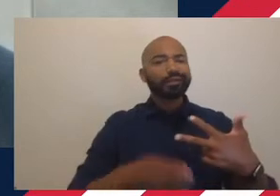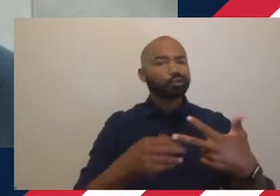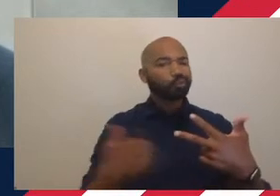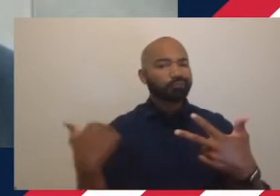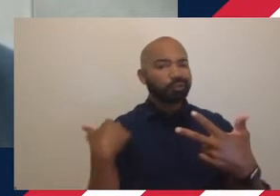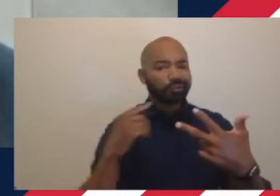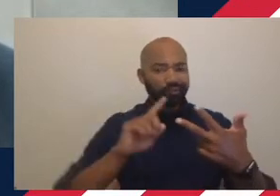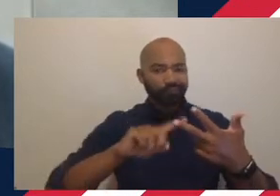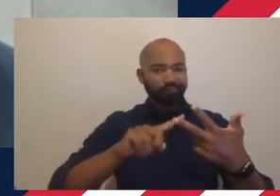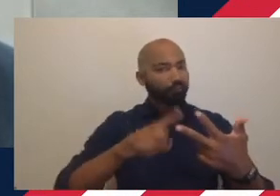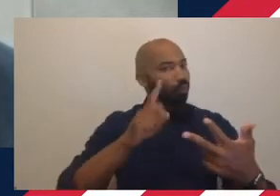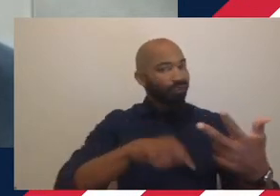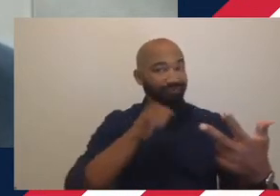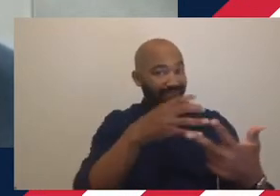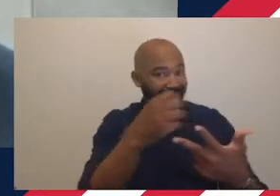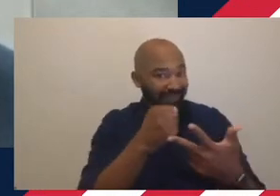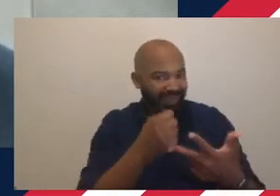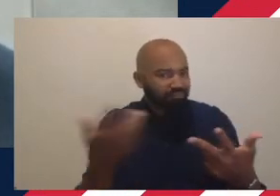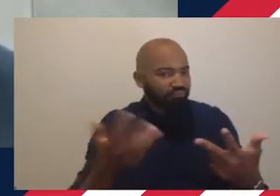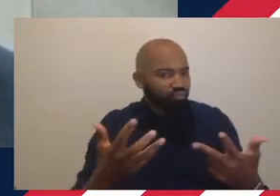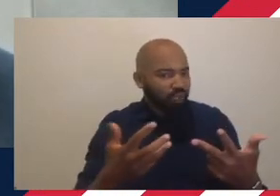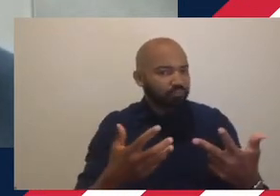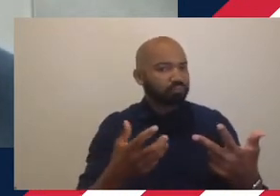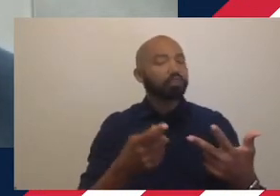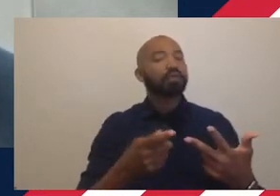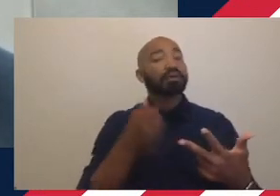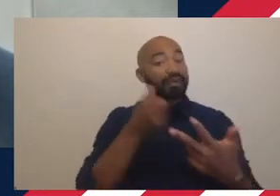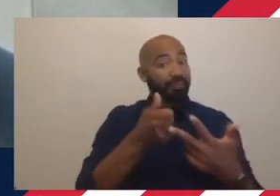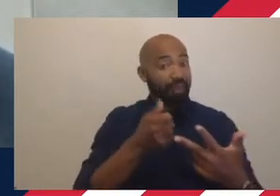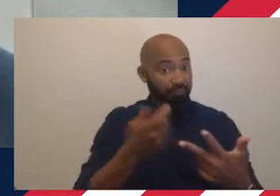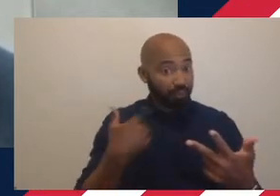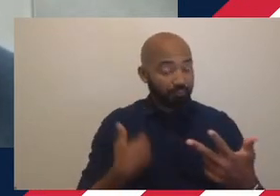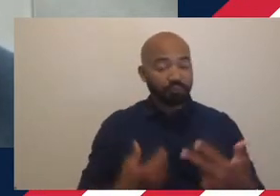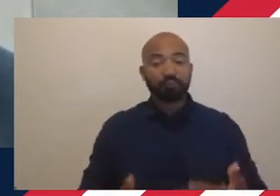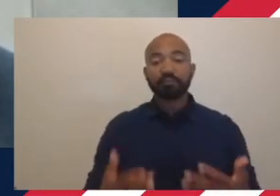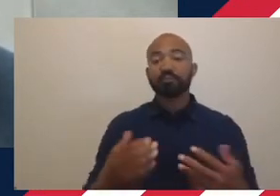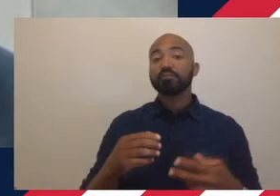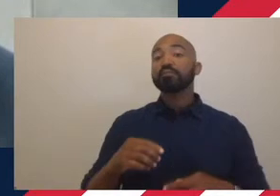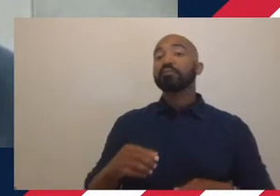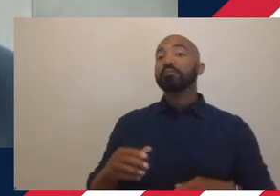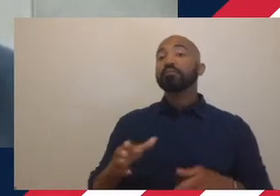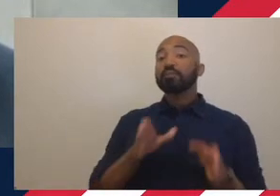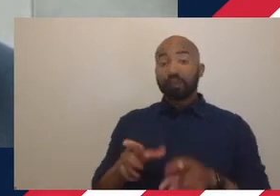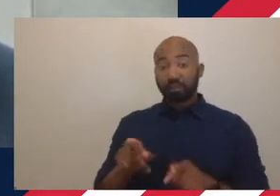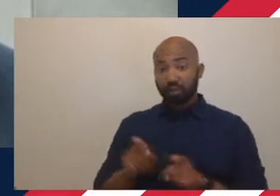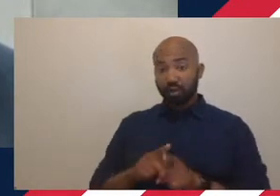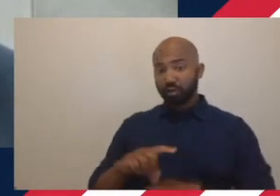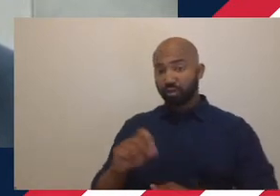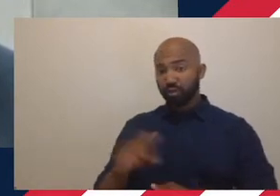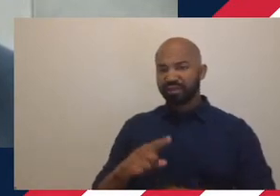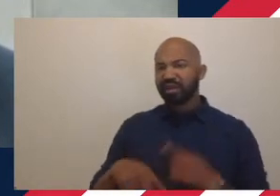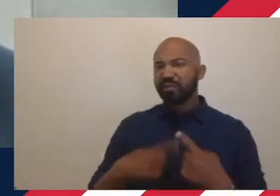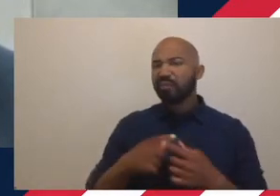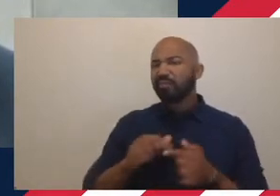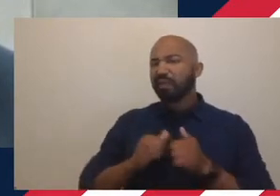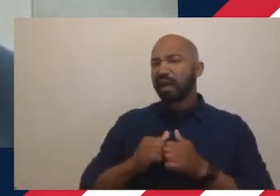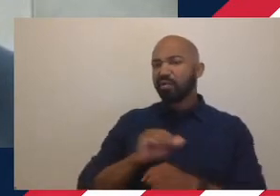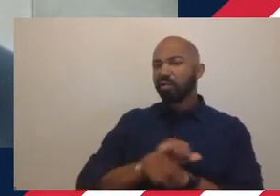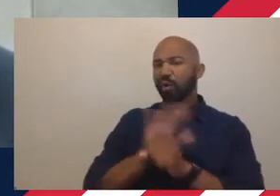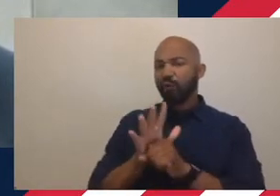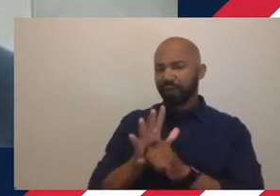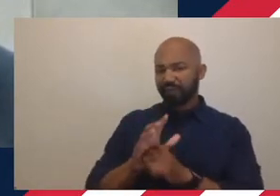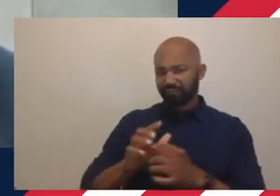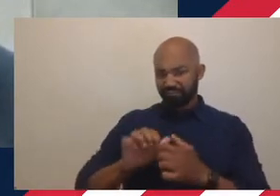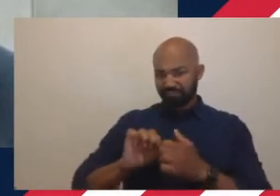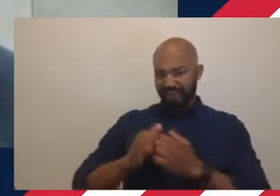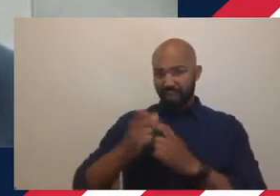not getting? And then second, I'm hoping you can just tell us a little bit about how the COVID pandemic has affected